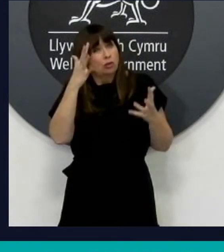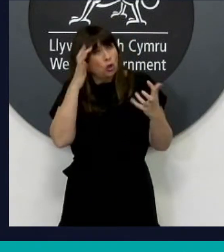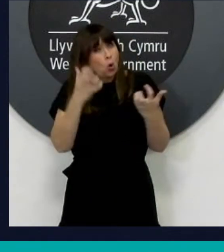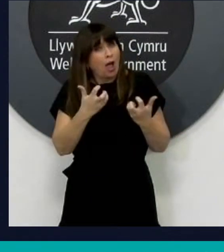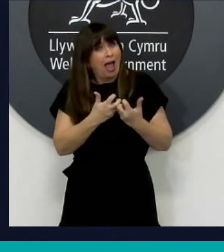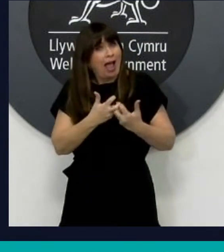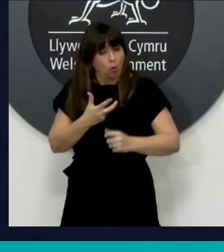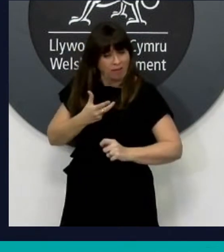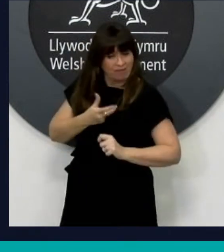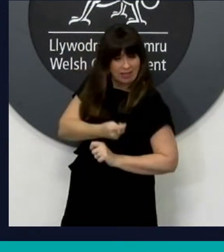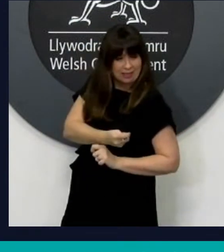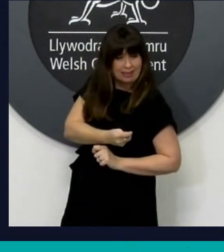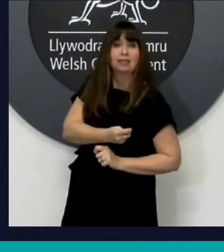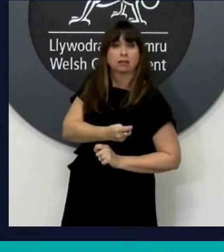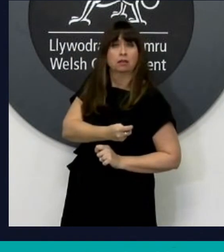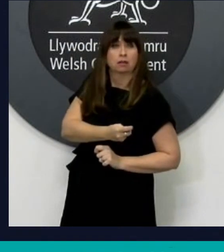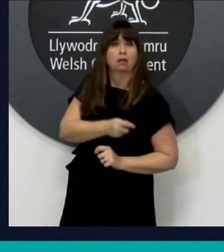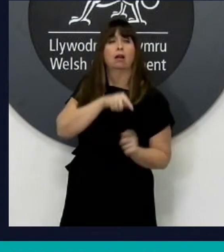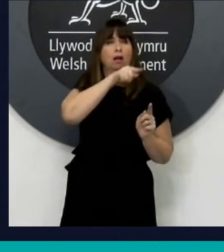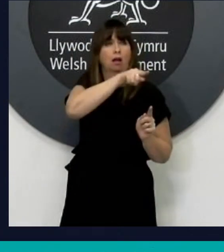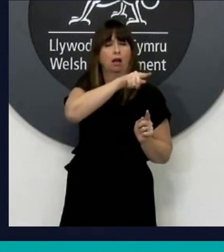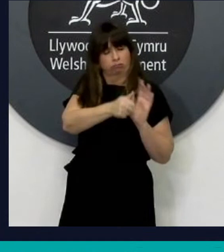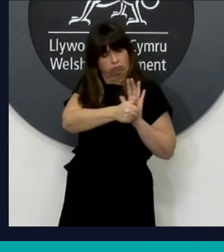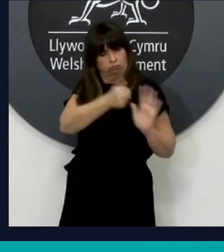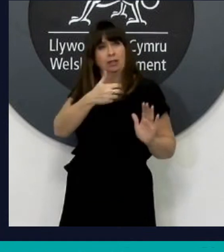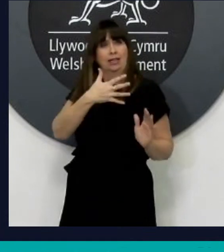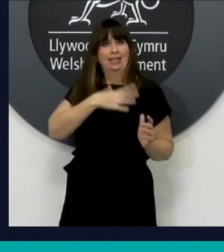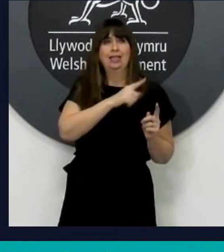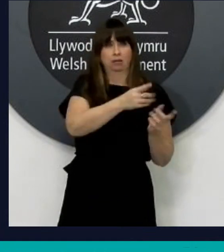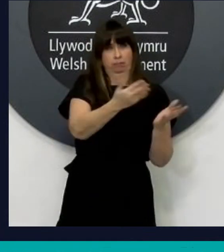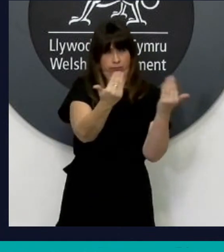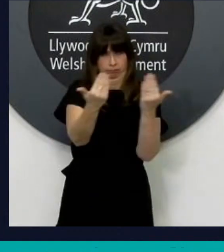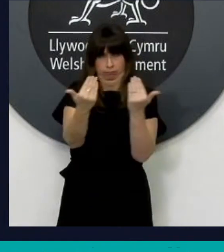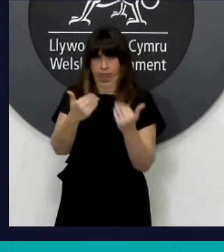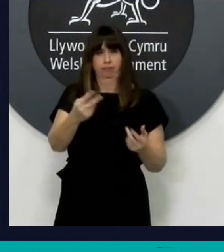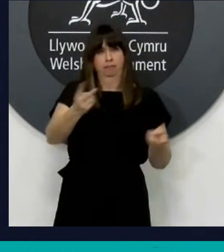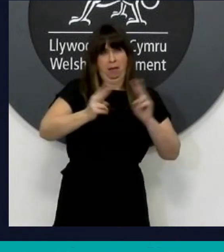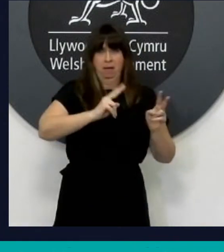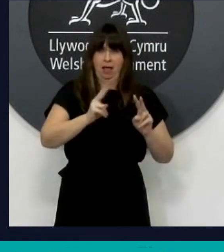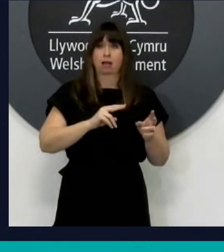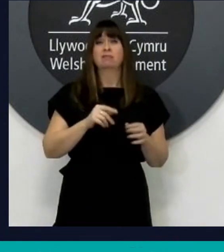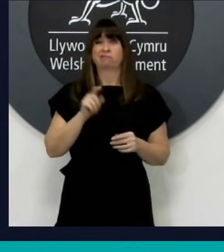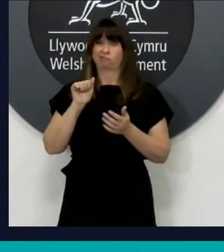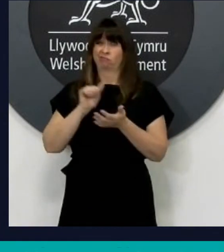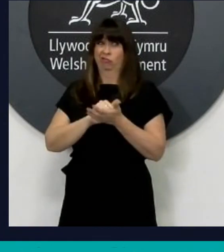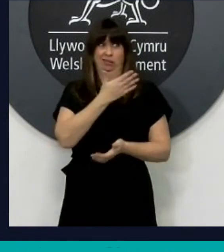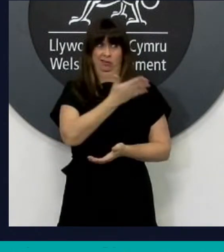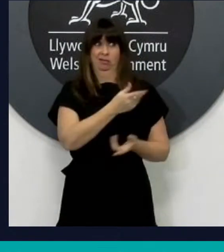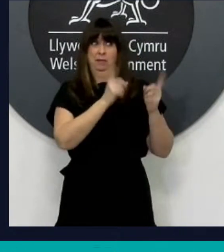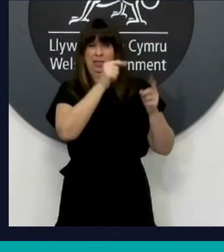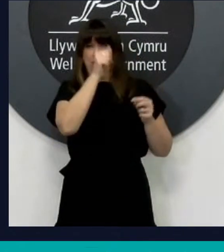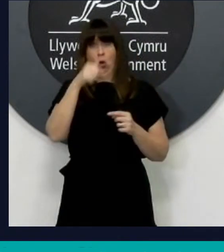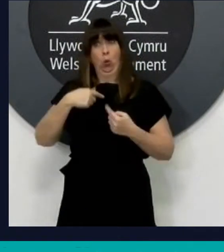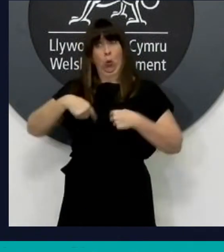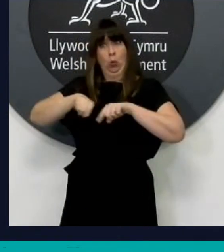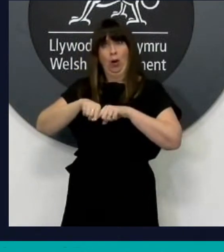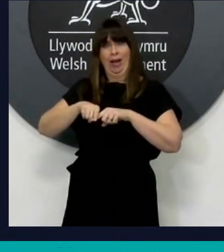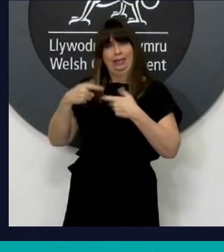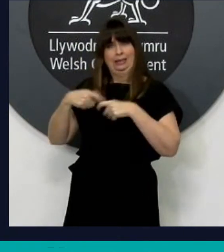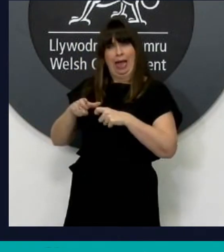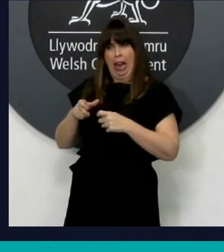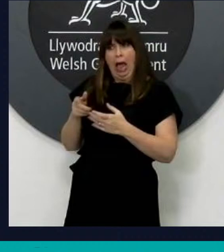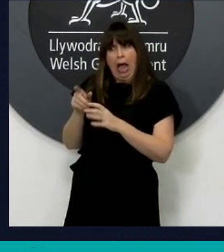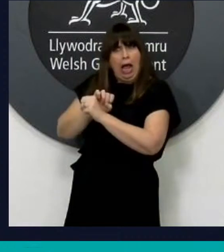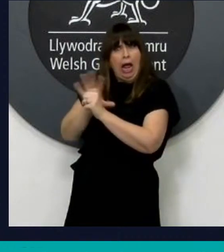make sure that we can protect as many people as possible. As the Minister said, there is a lot that we do not yet know about this